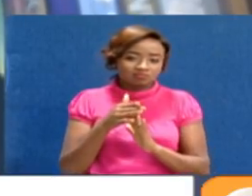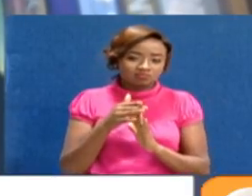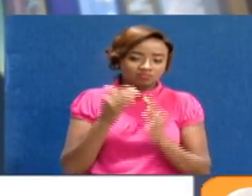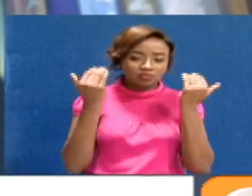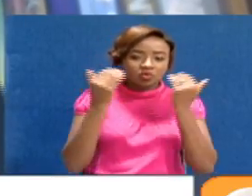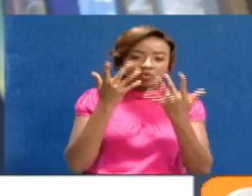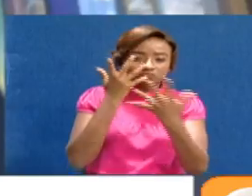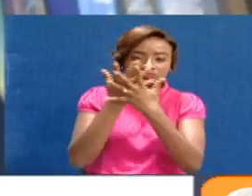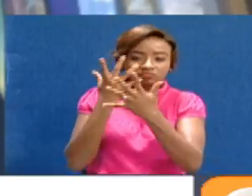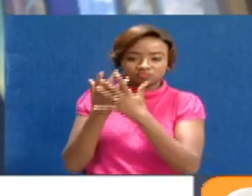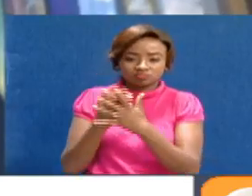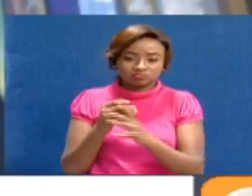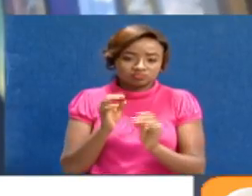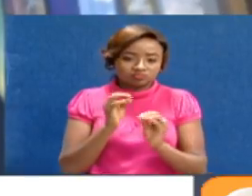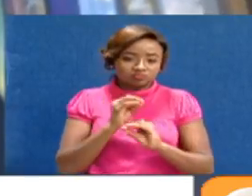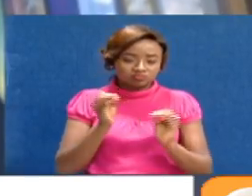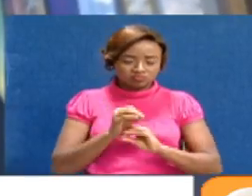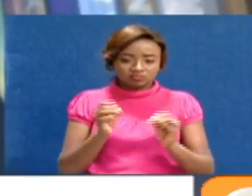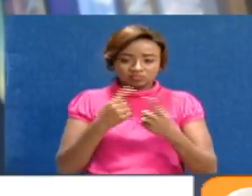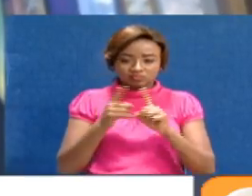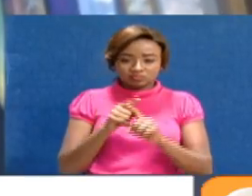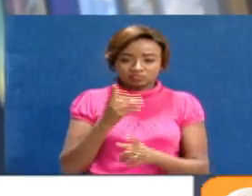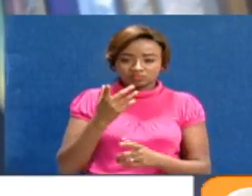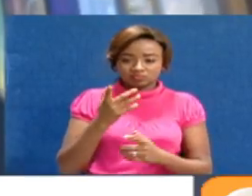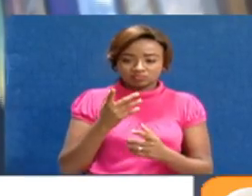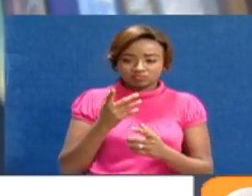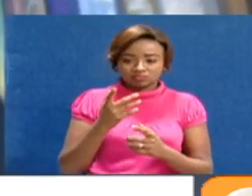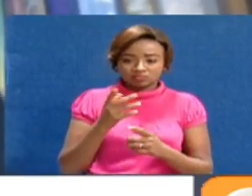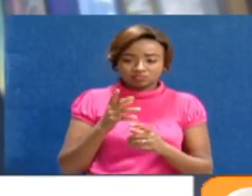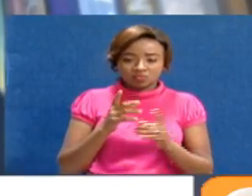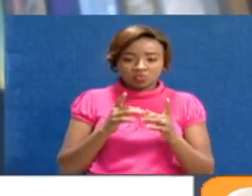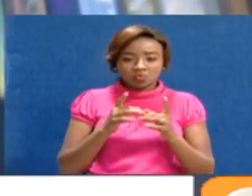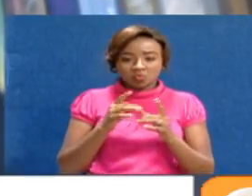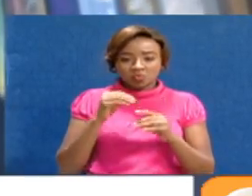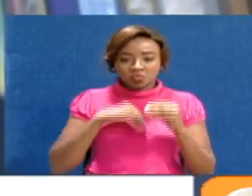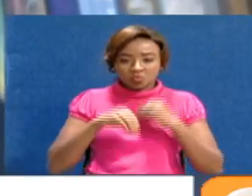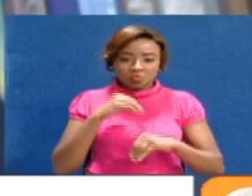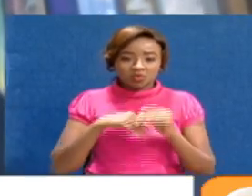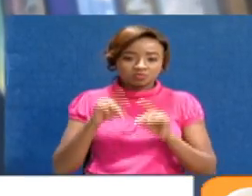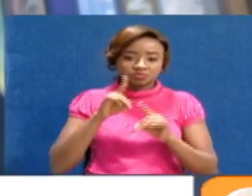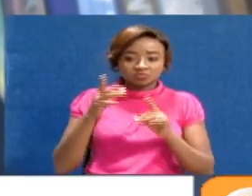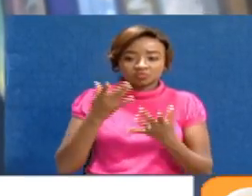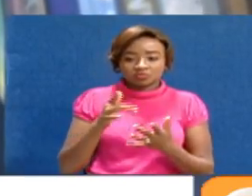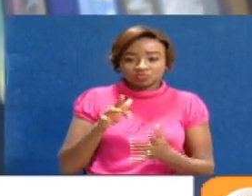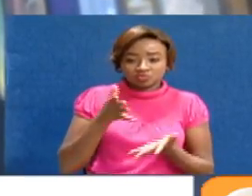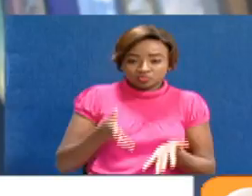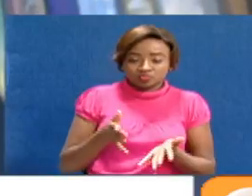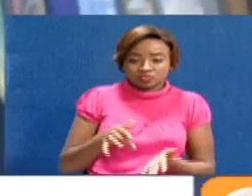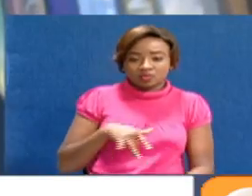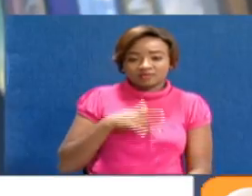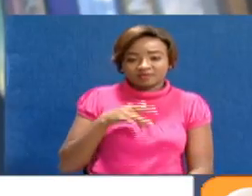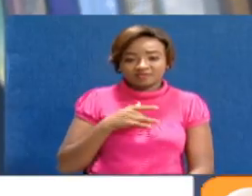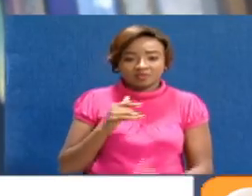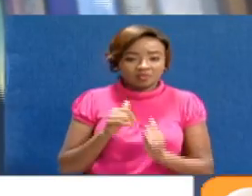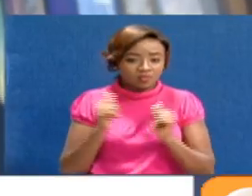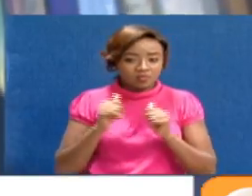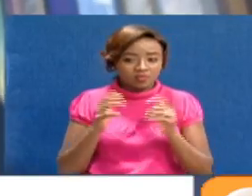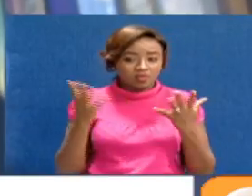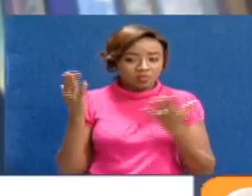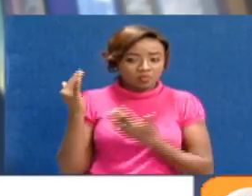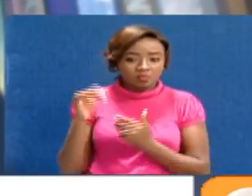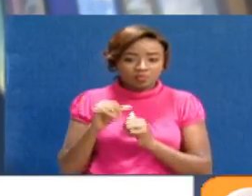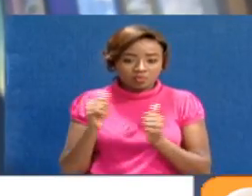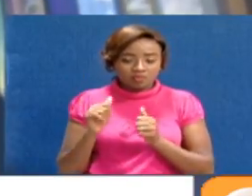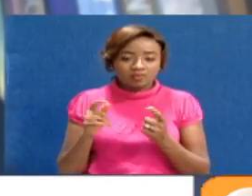think generally our anti-corruption journey has been one of fits and starts. You know, today we are hopeful, our hopes are rising, the next day